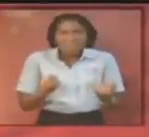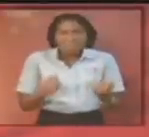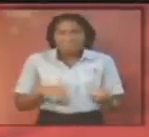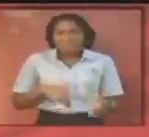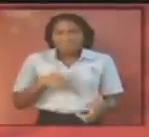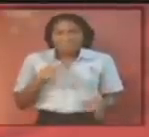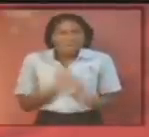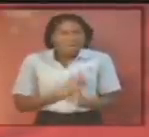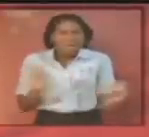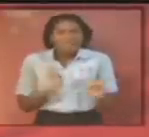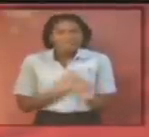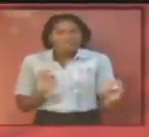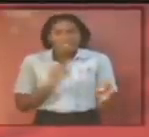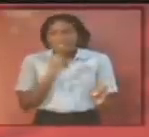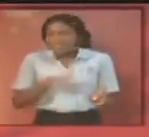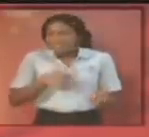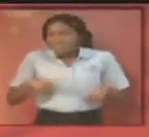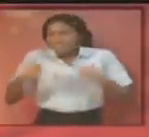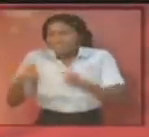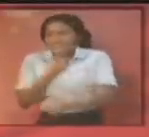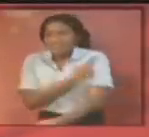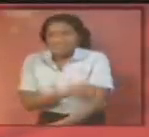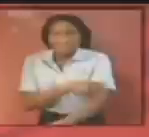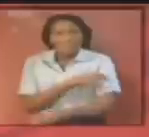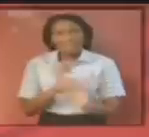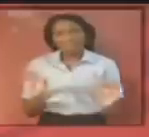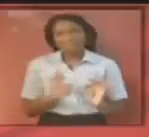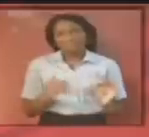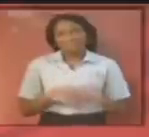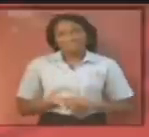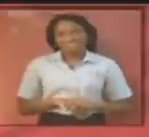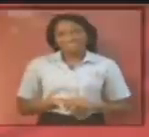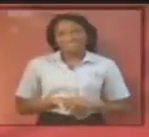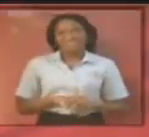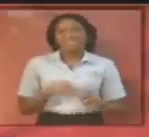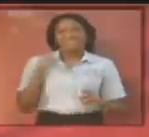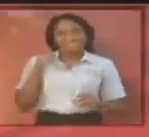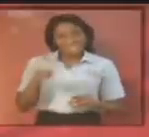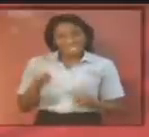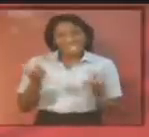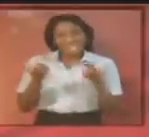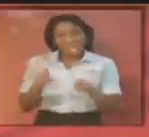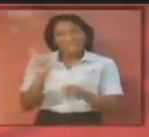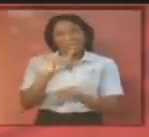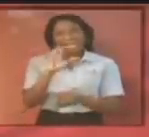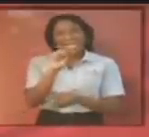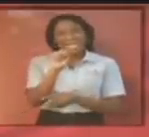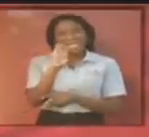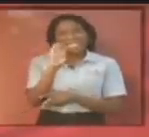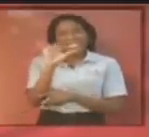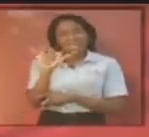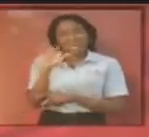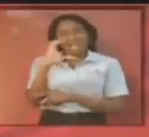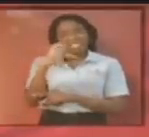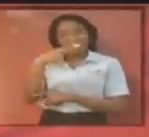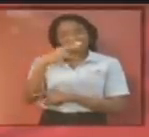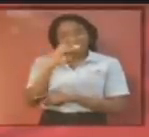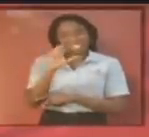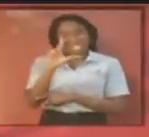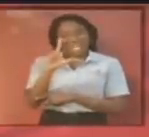disease, hospitalization, and death. So, in the Seychelles, although they saw infections in some vaccinated